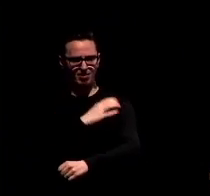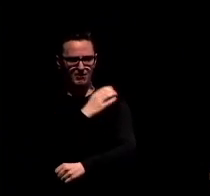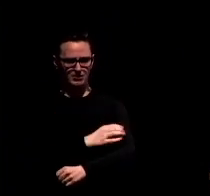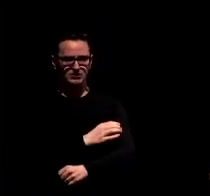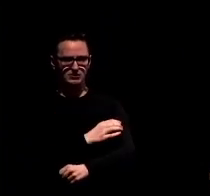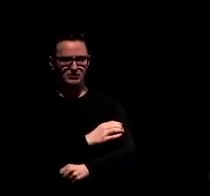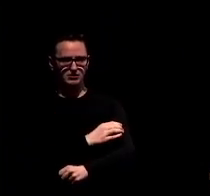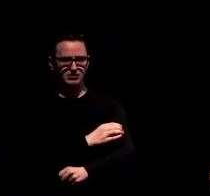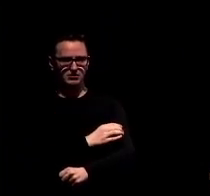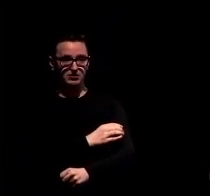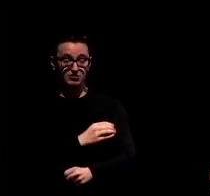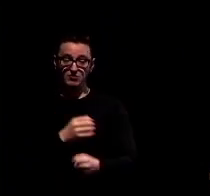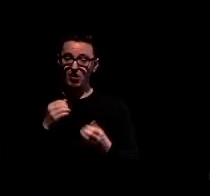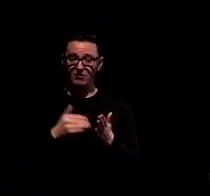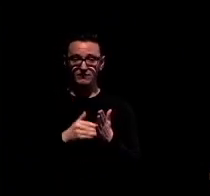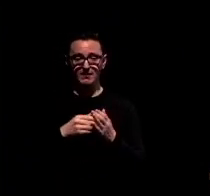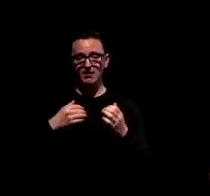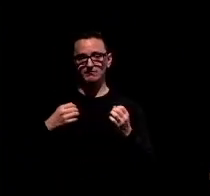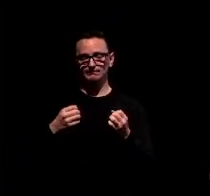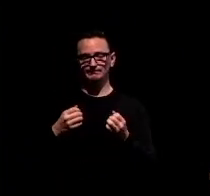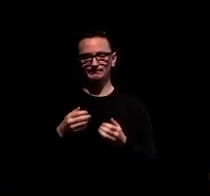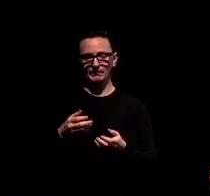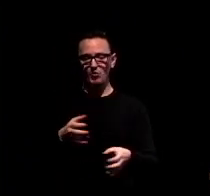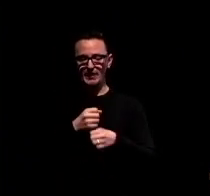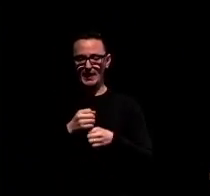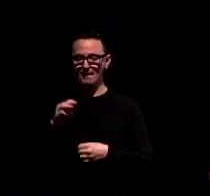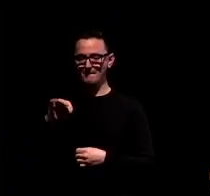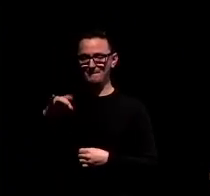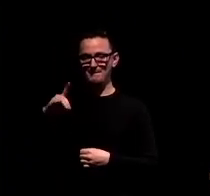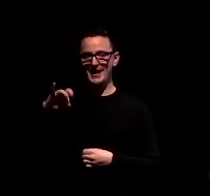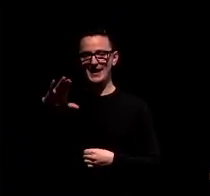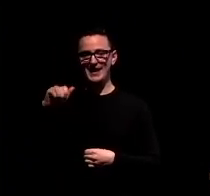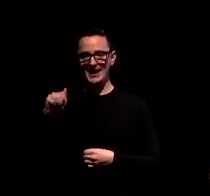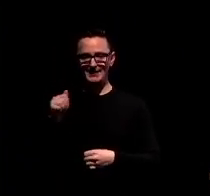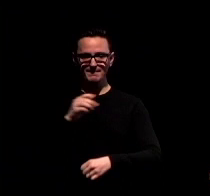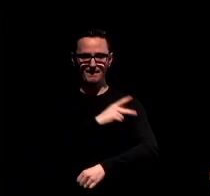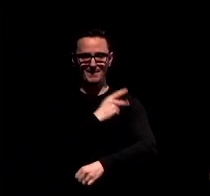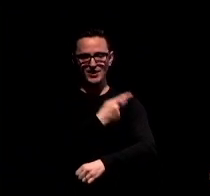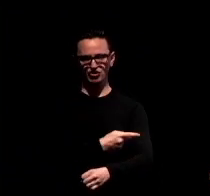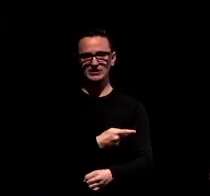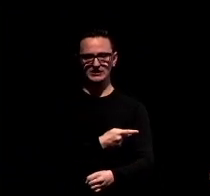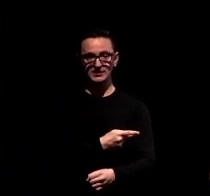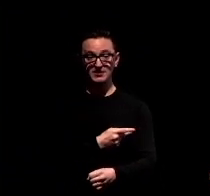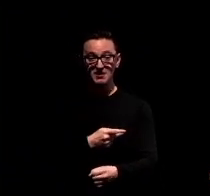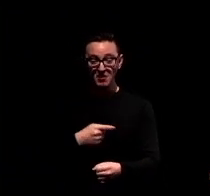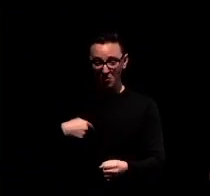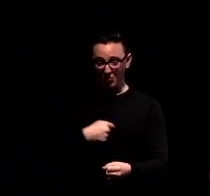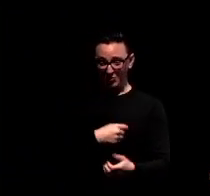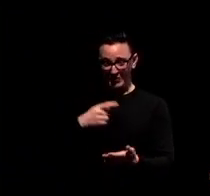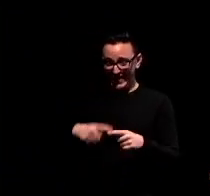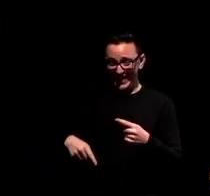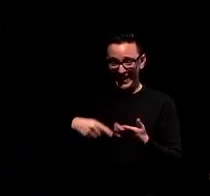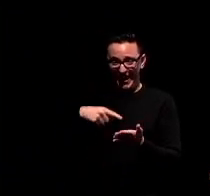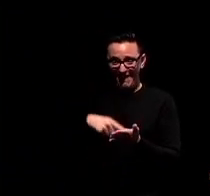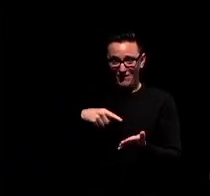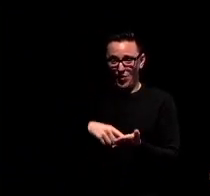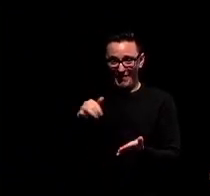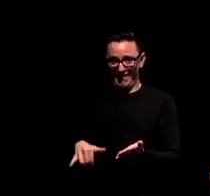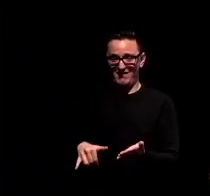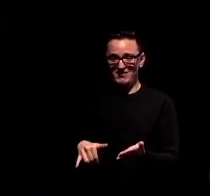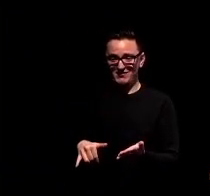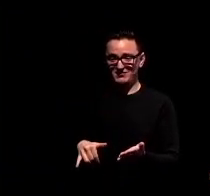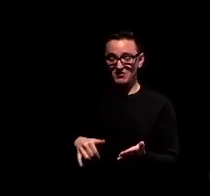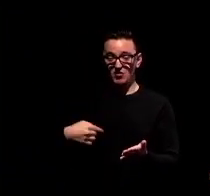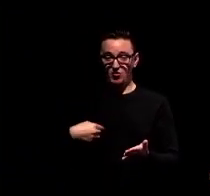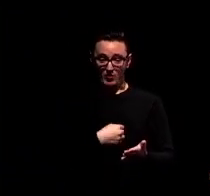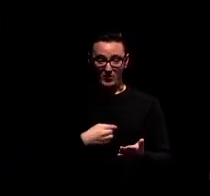lot of Medicaid patients, is, you know, we don't get much money. We can't really afford to do this. Private clinics could. And so we said, okay, we're going to